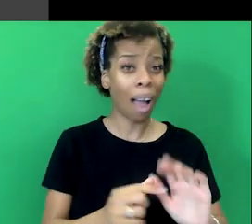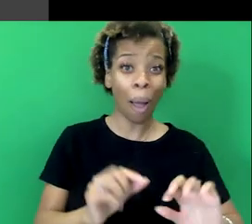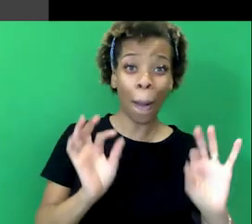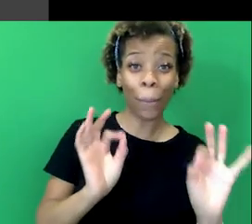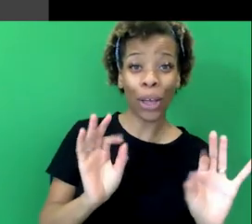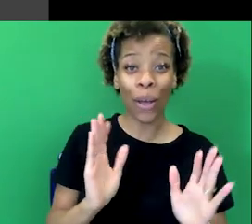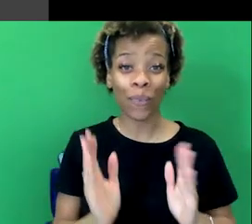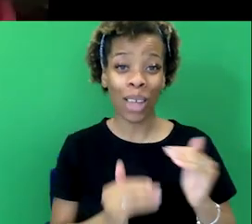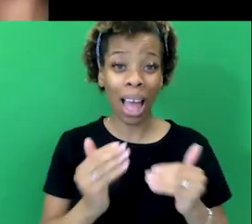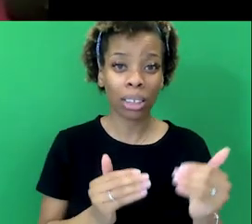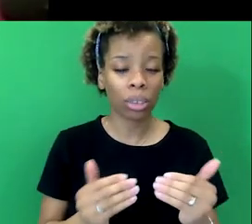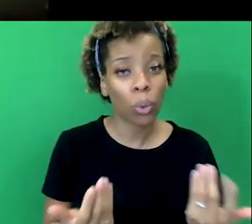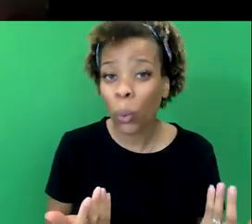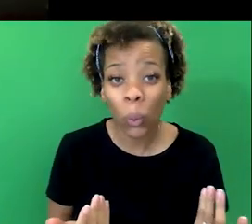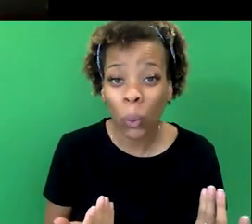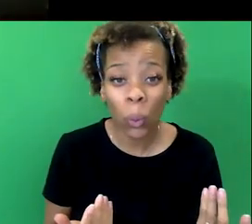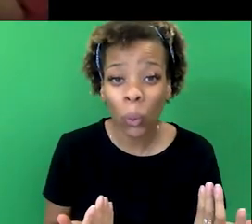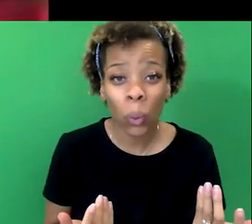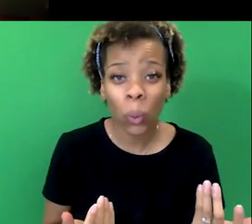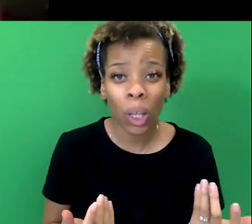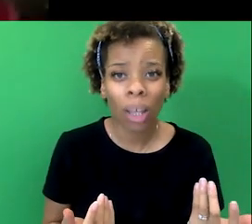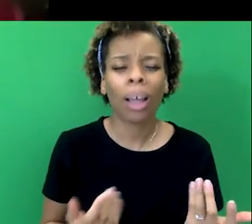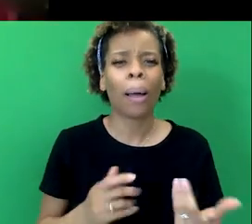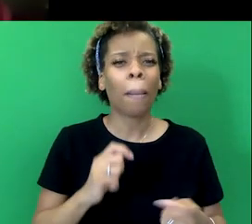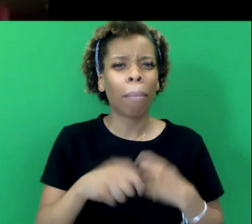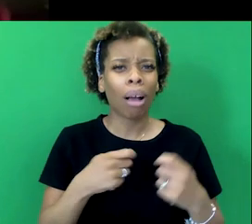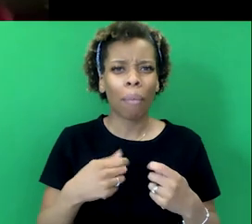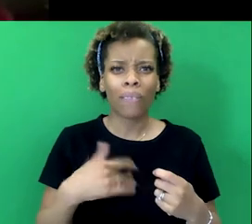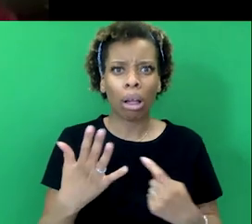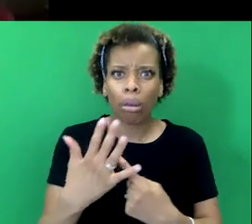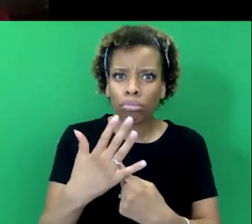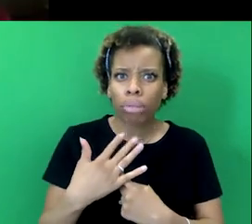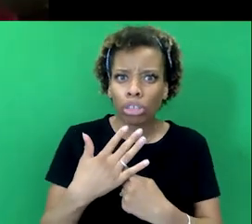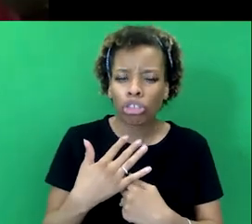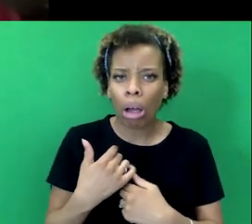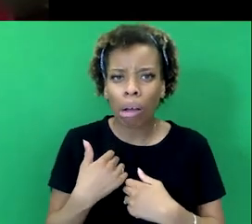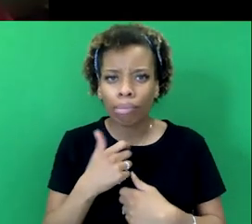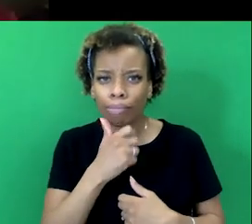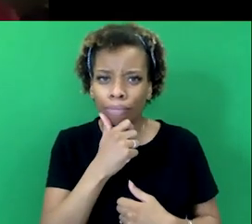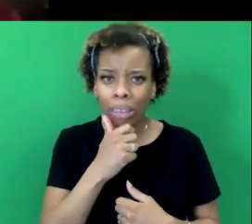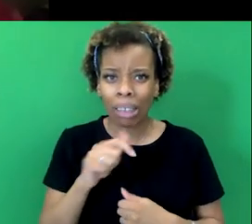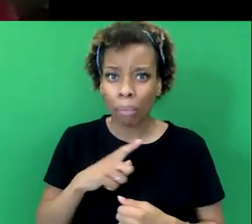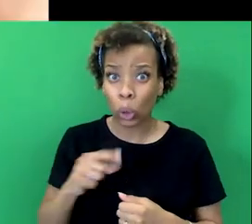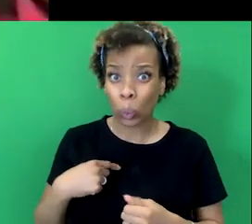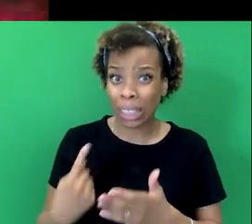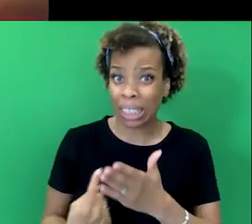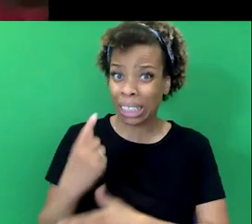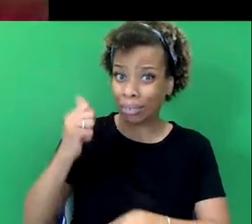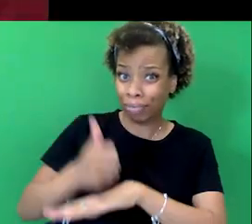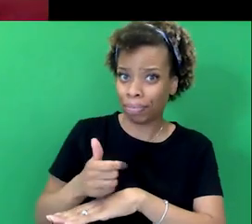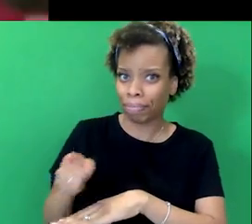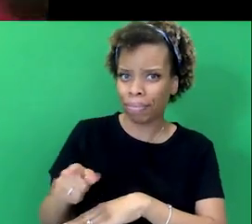are not perfect, there's a pressure to say, oh yeah, but that person, because he existed, because we know about him, can you please